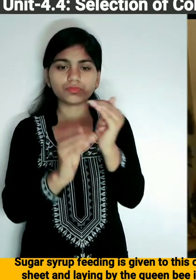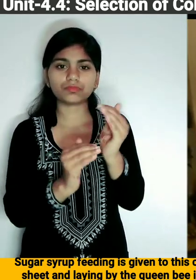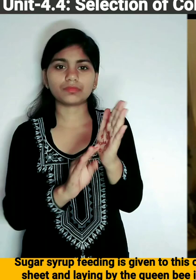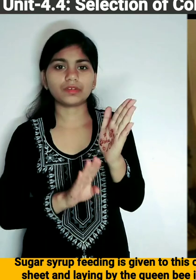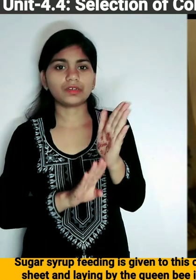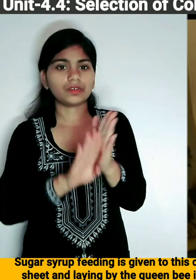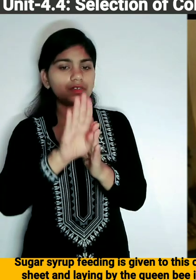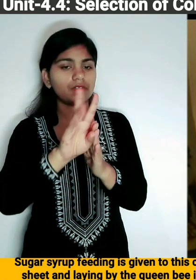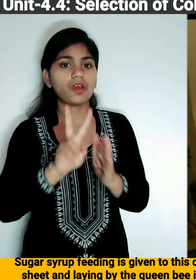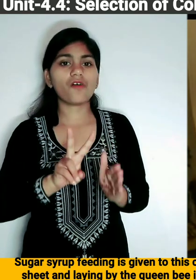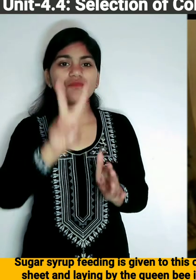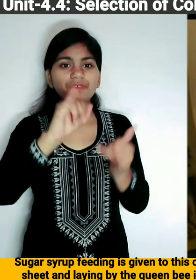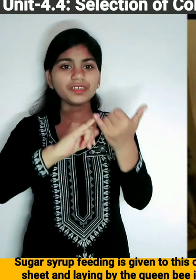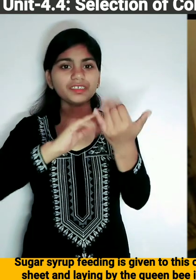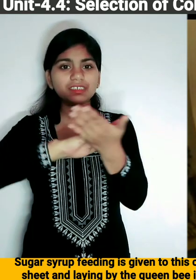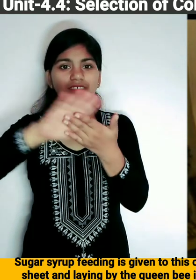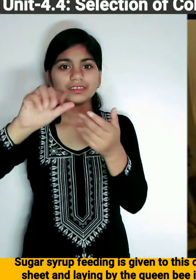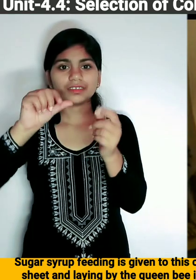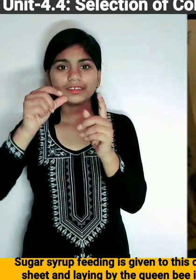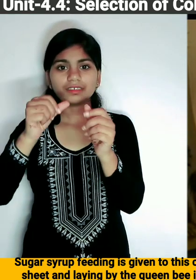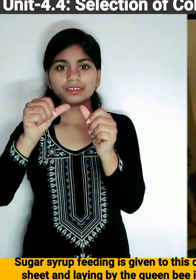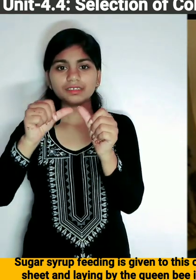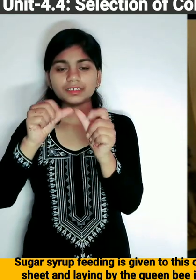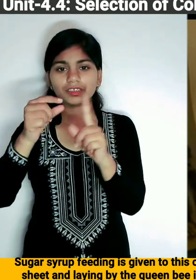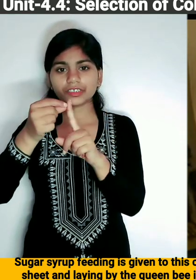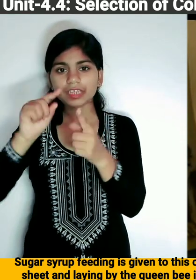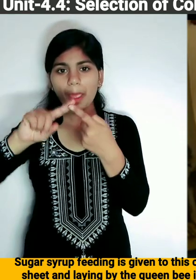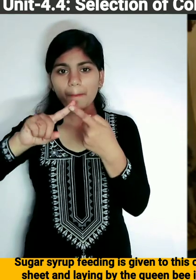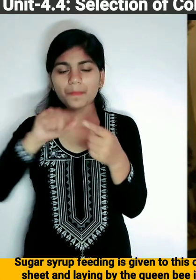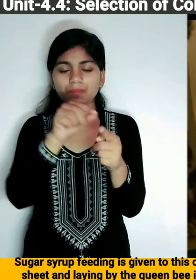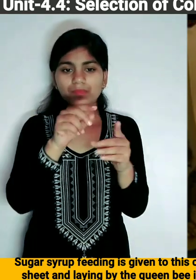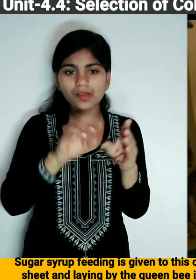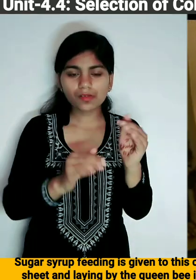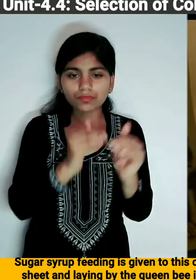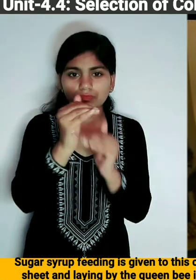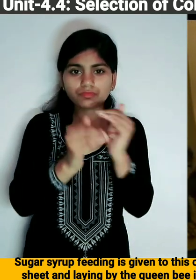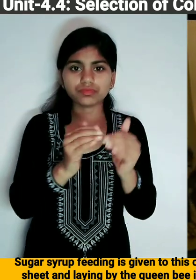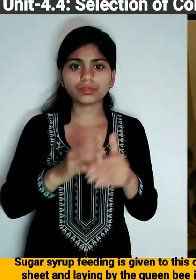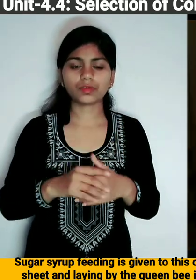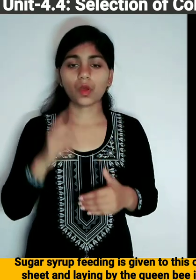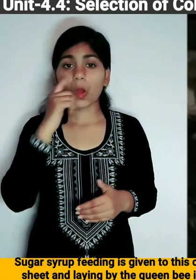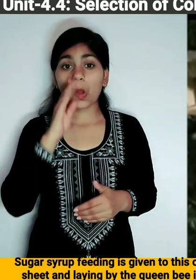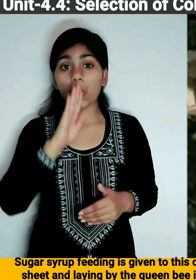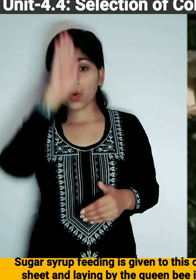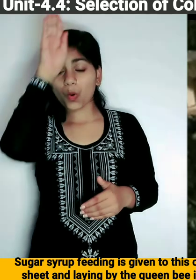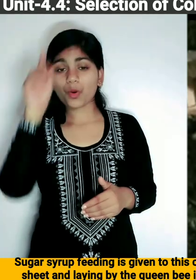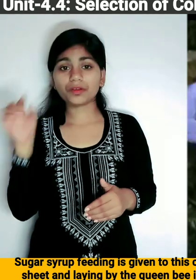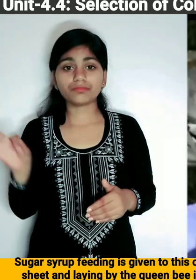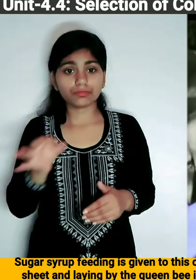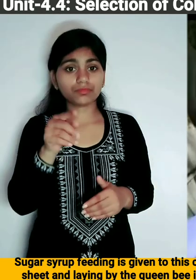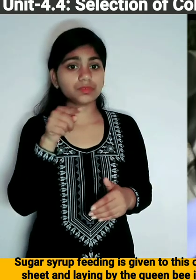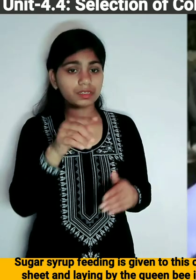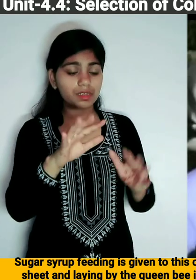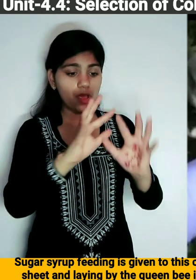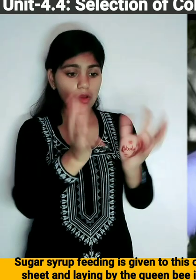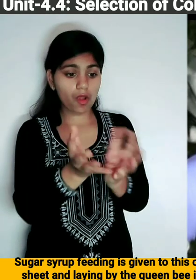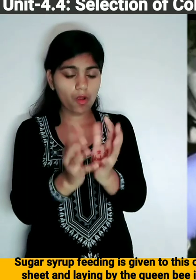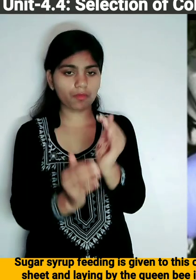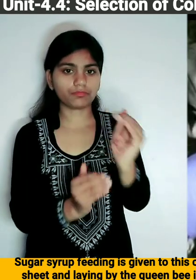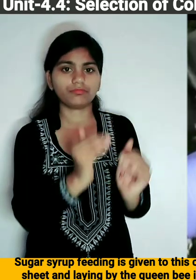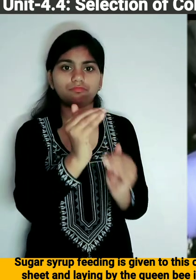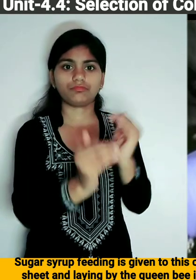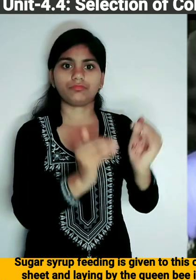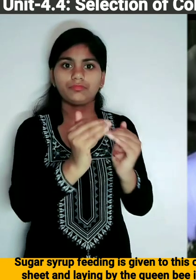on V-shaped comb foundation sheet and laying by the queen bee in the raised